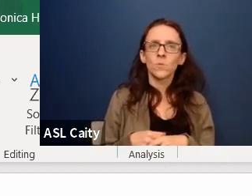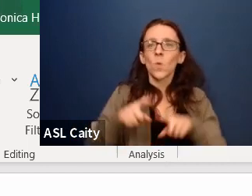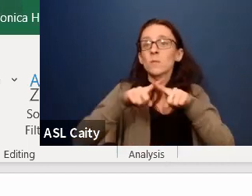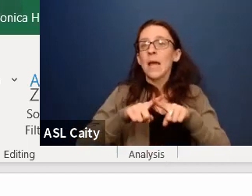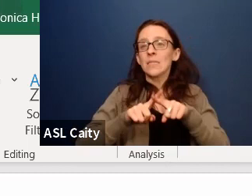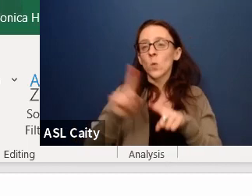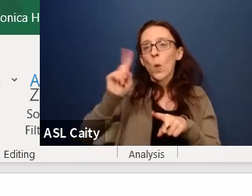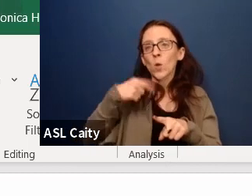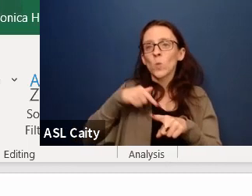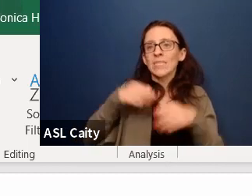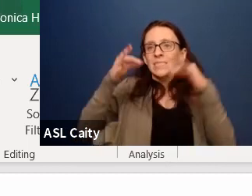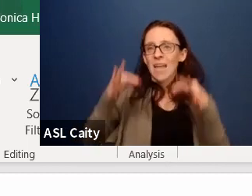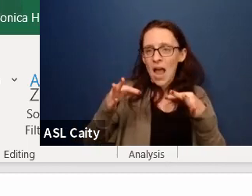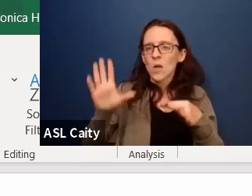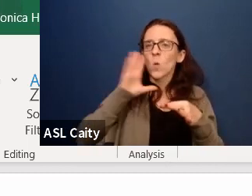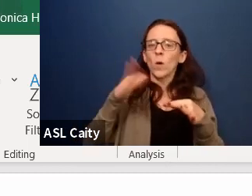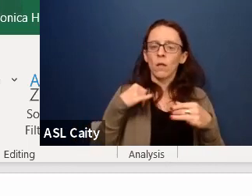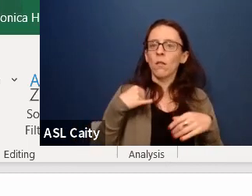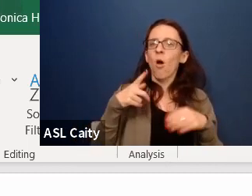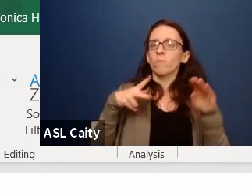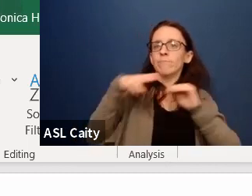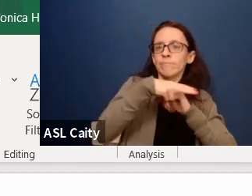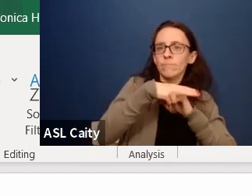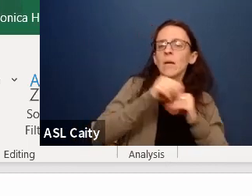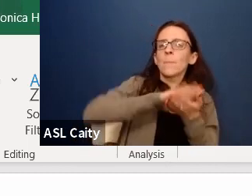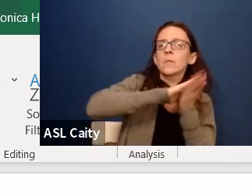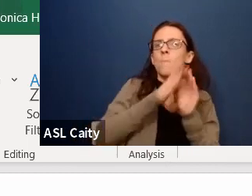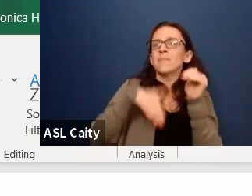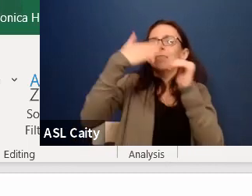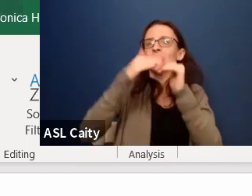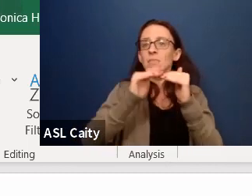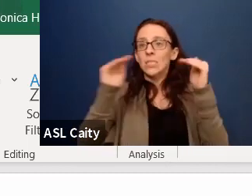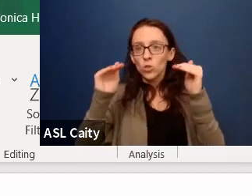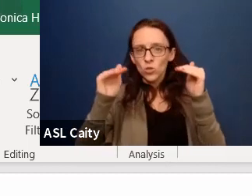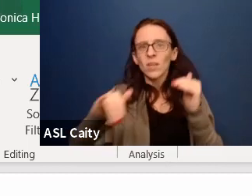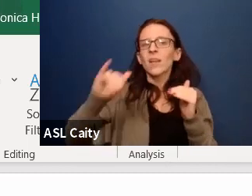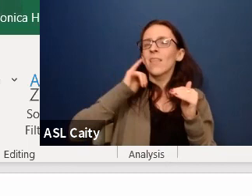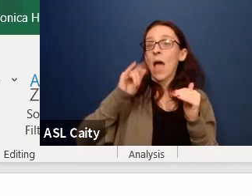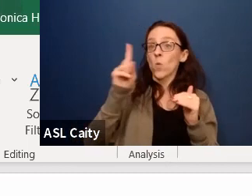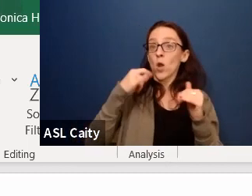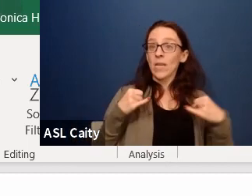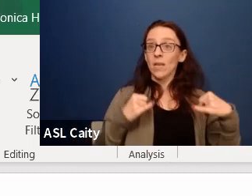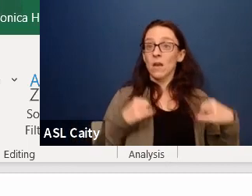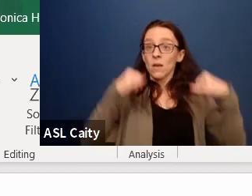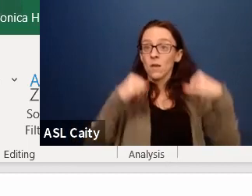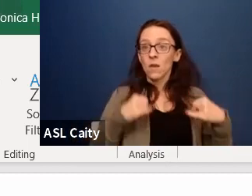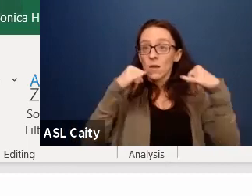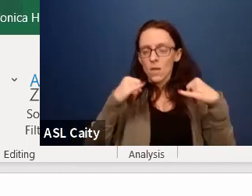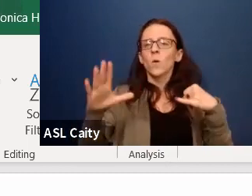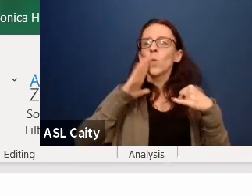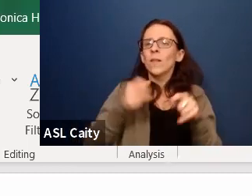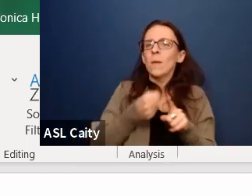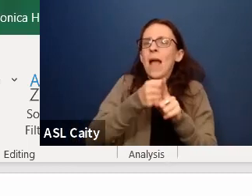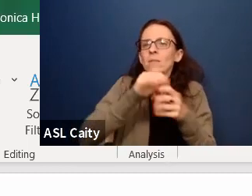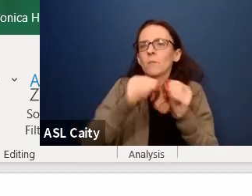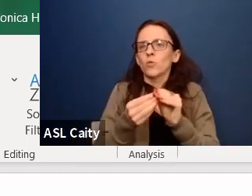happens, that impacts those total number of children in each tier,